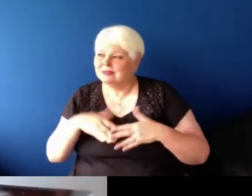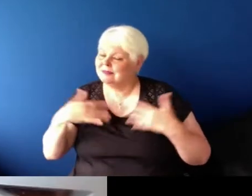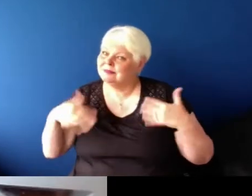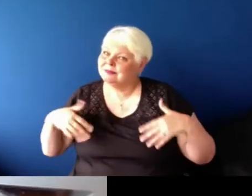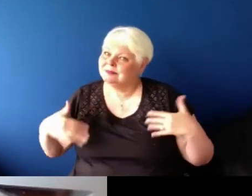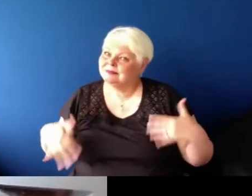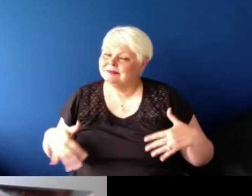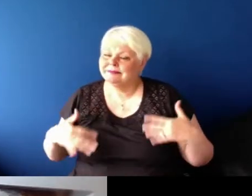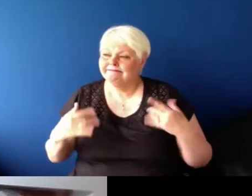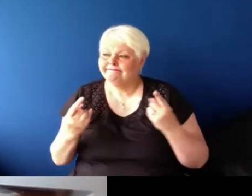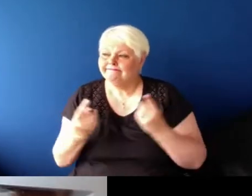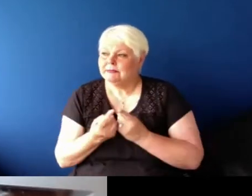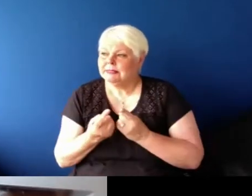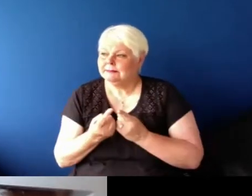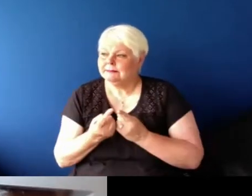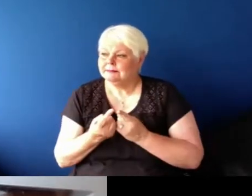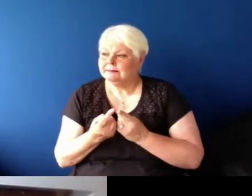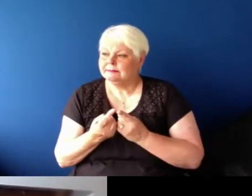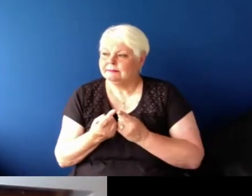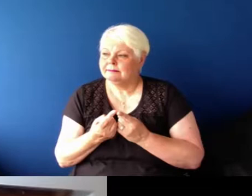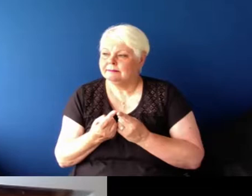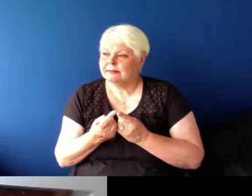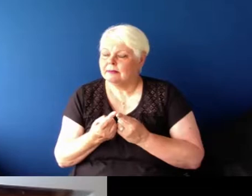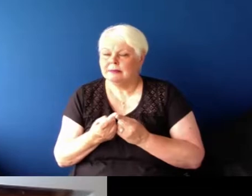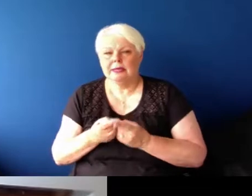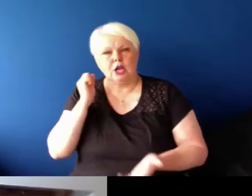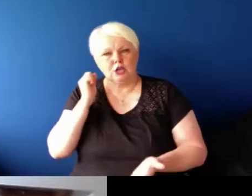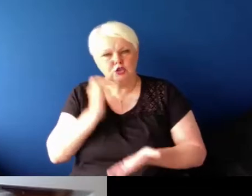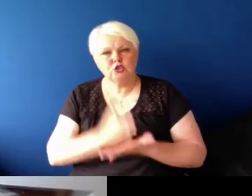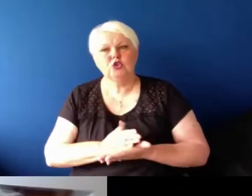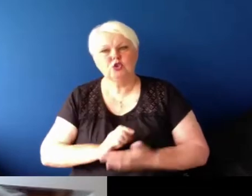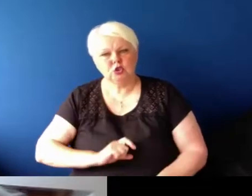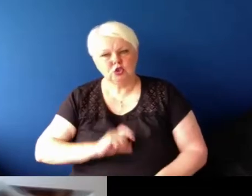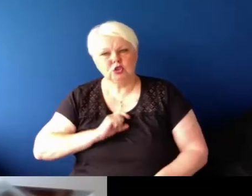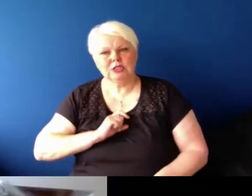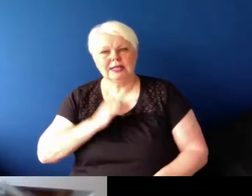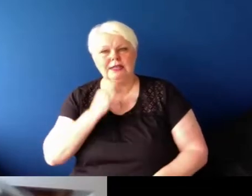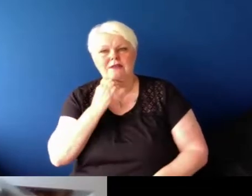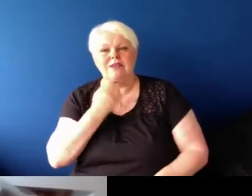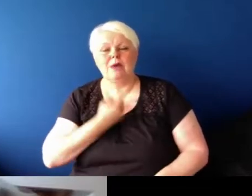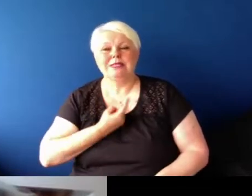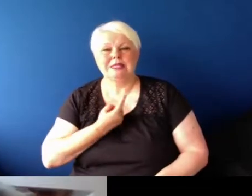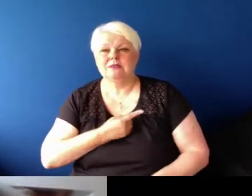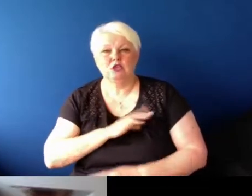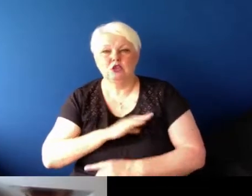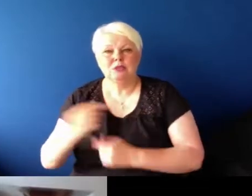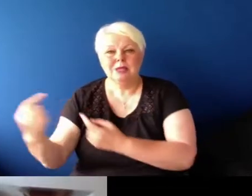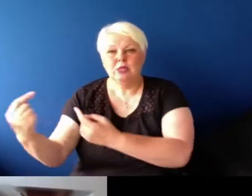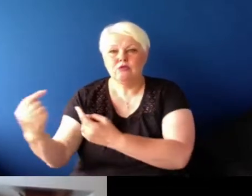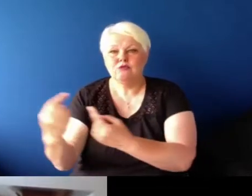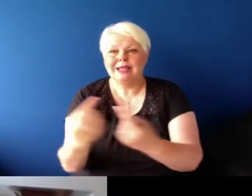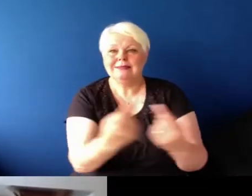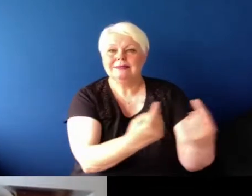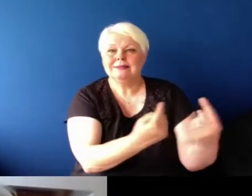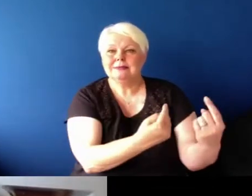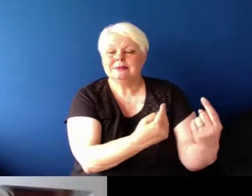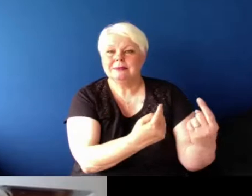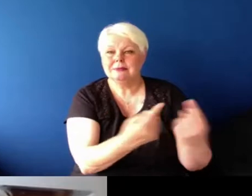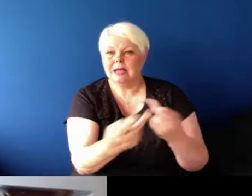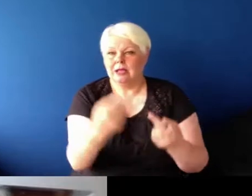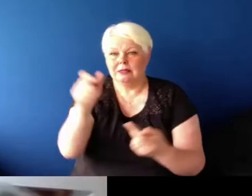So I think there's something about being assured enough. I think I've said this before, you know, assured enough in ourselves not to be threatened by somebody else, not to